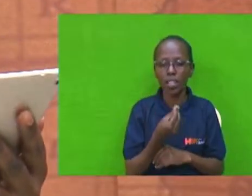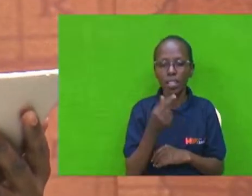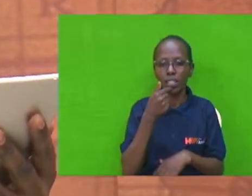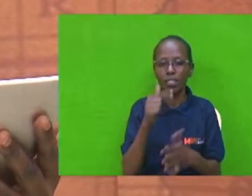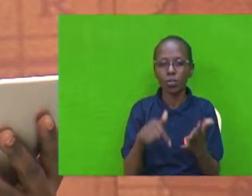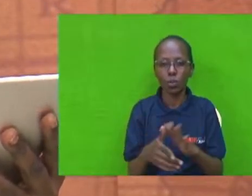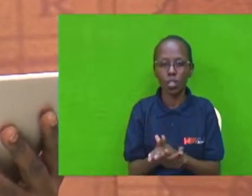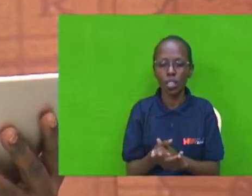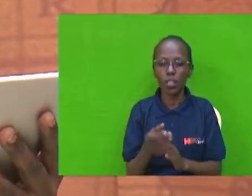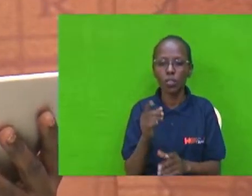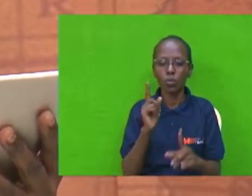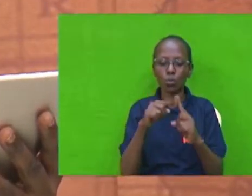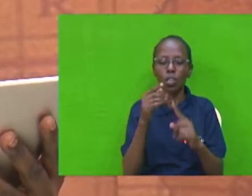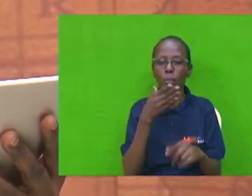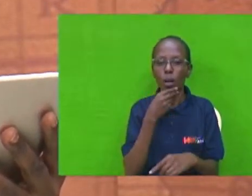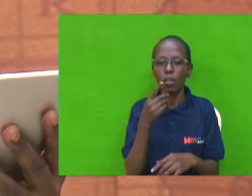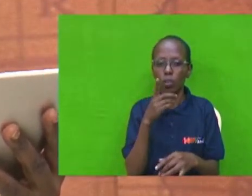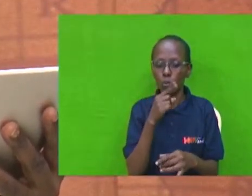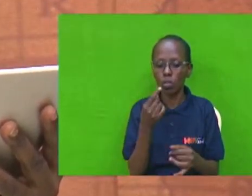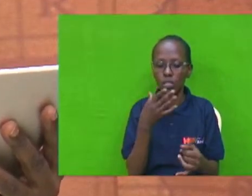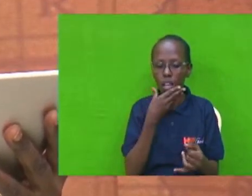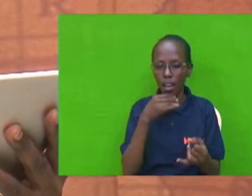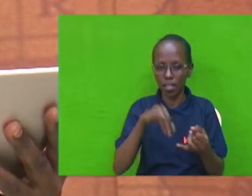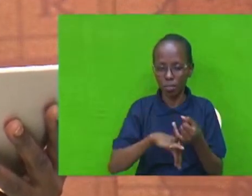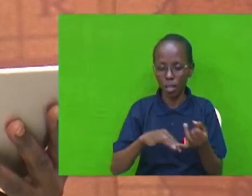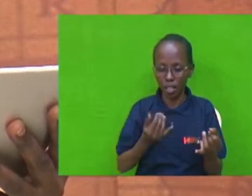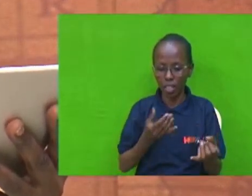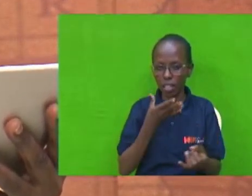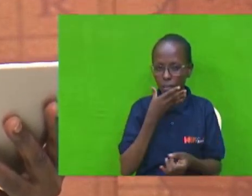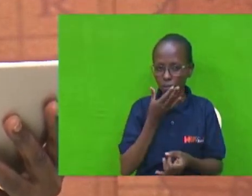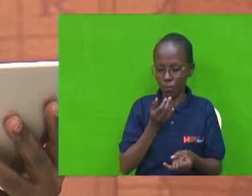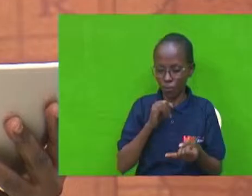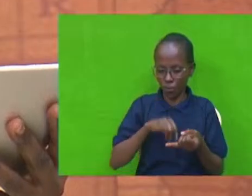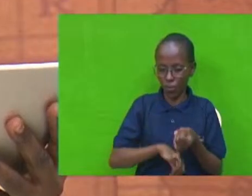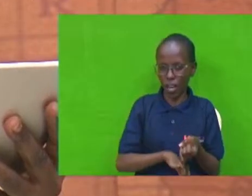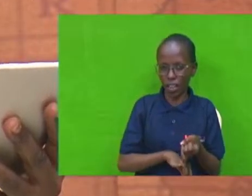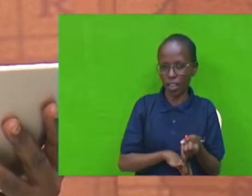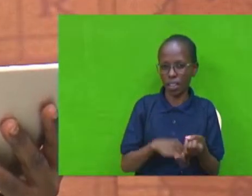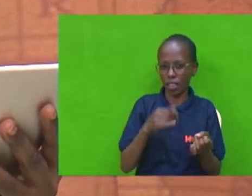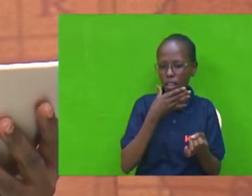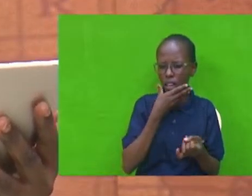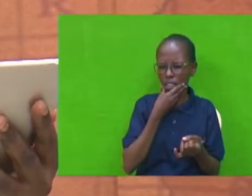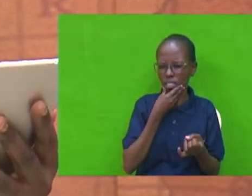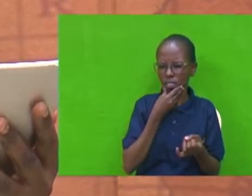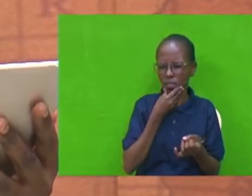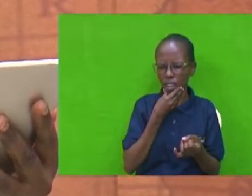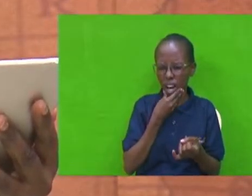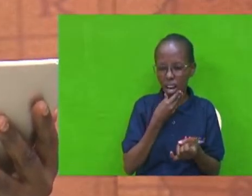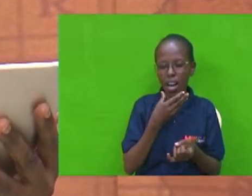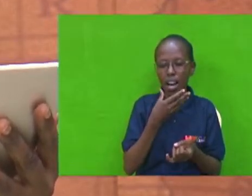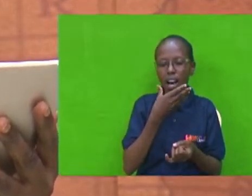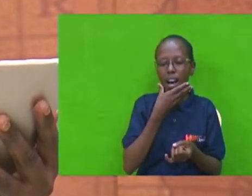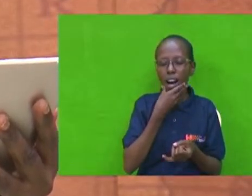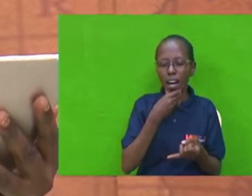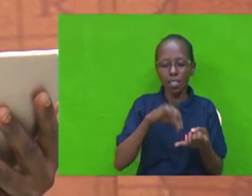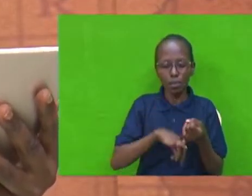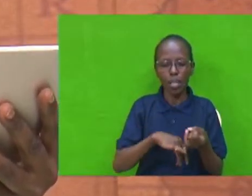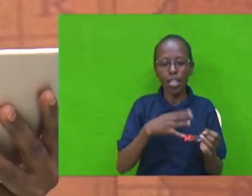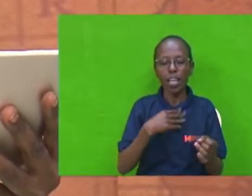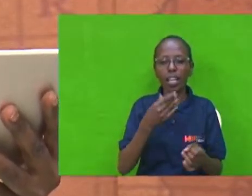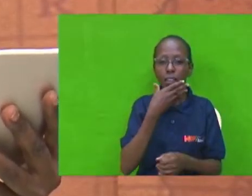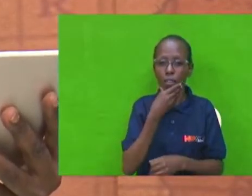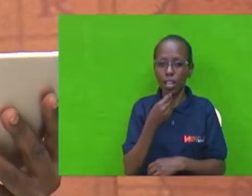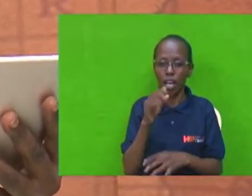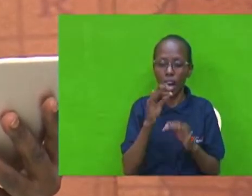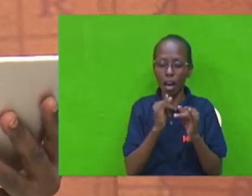inasema mm-hmm. to the man who is a husband and a father mm-hmm. I will say be sure that a pure holy atmosphere surrounds your soul mm-hmm. you